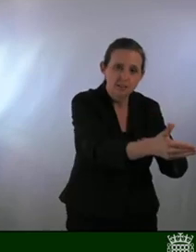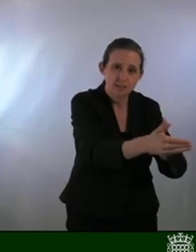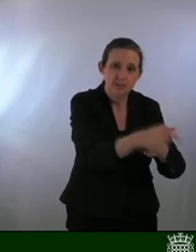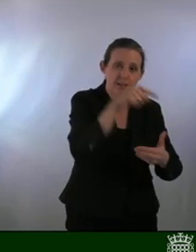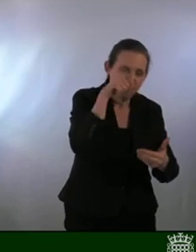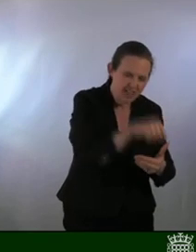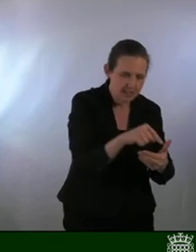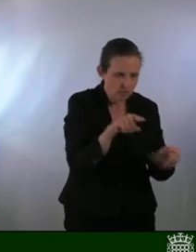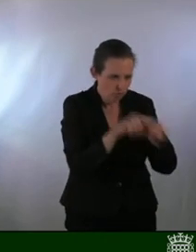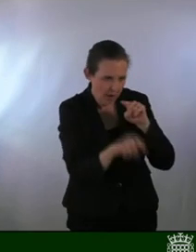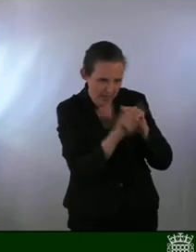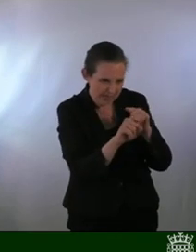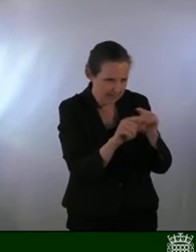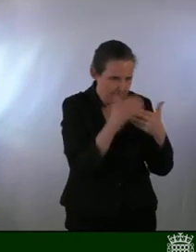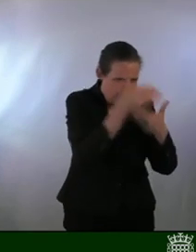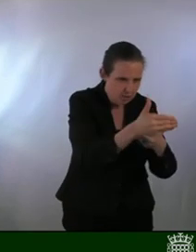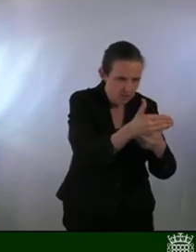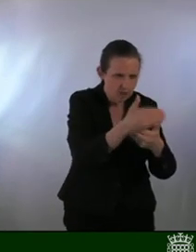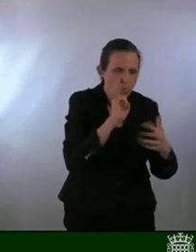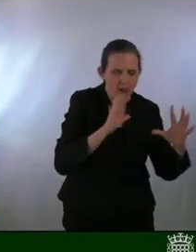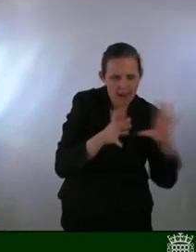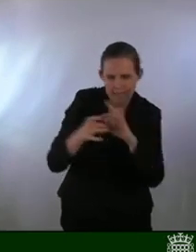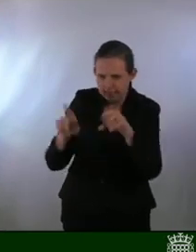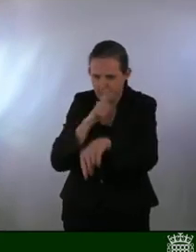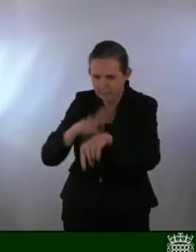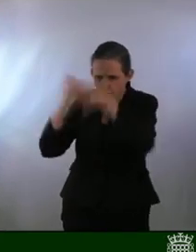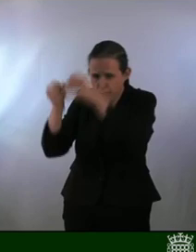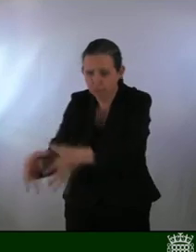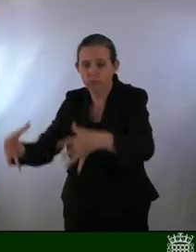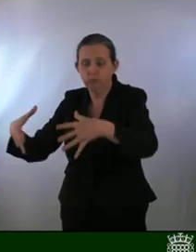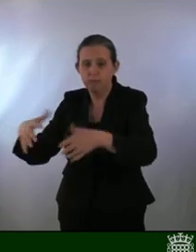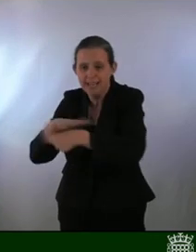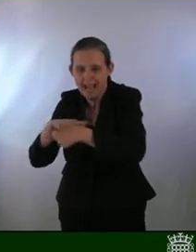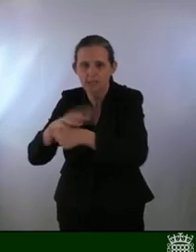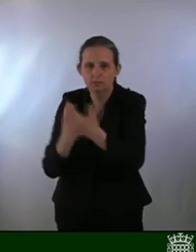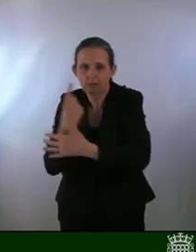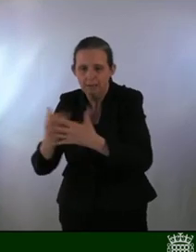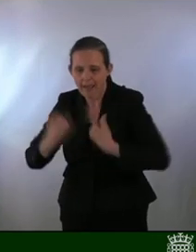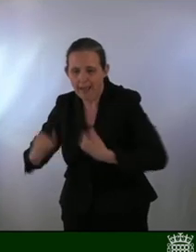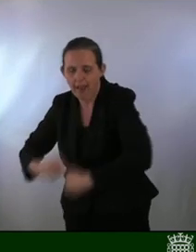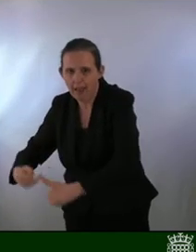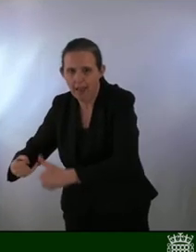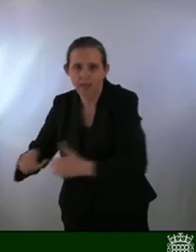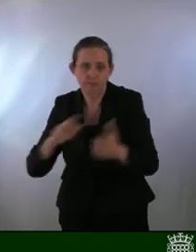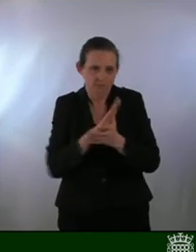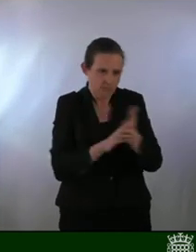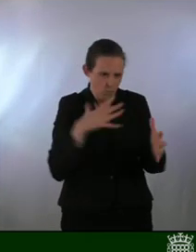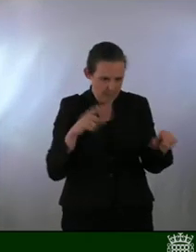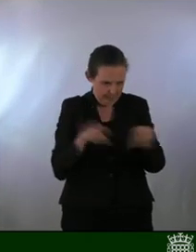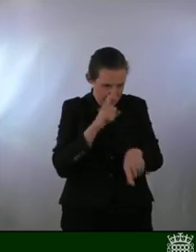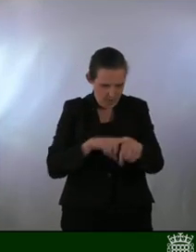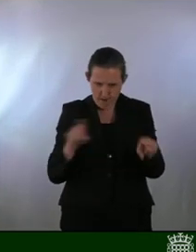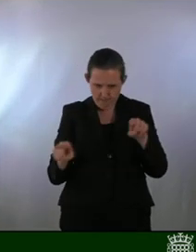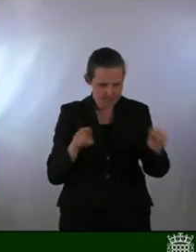with the peak of maximum transmission. And while the risks of transmission at mass gatherings such as sporting events are relatively